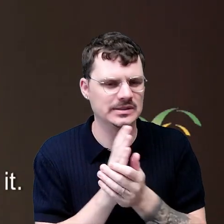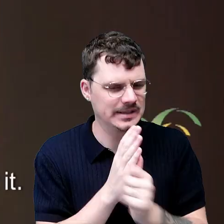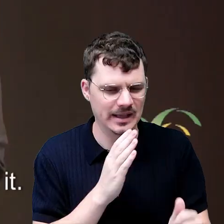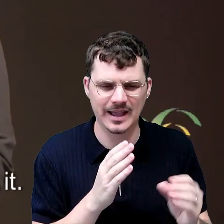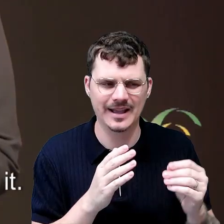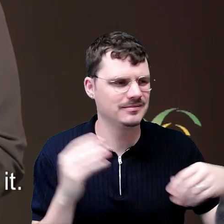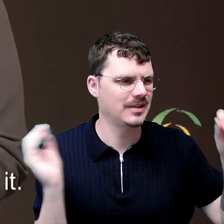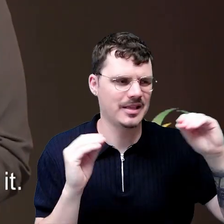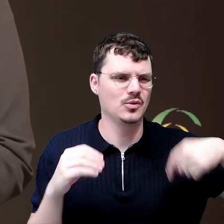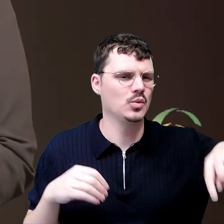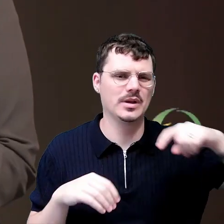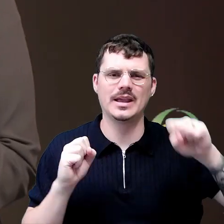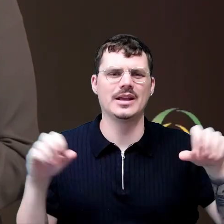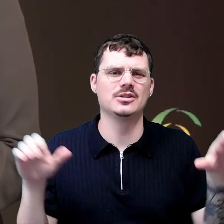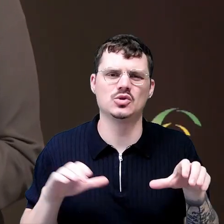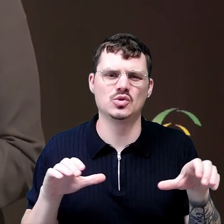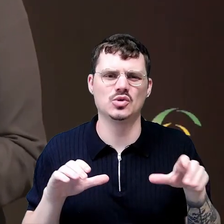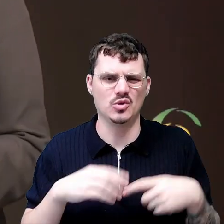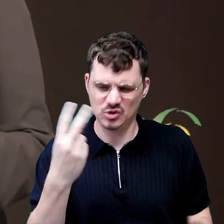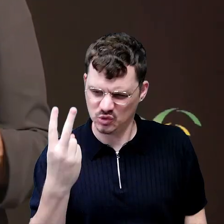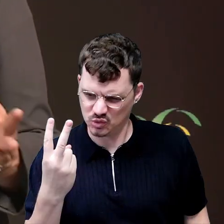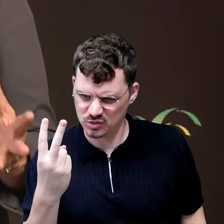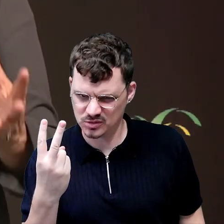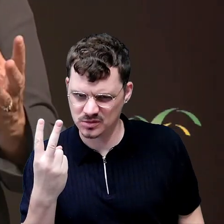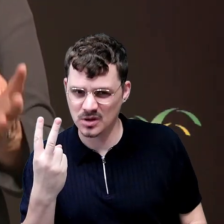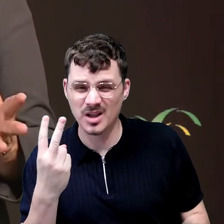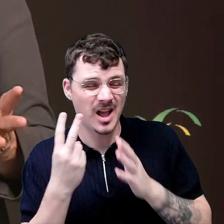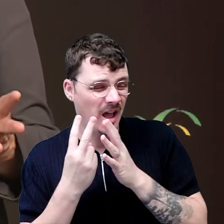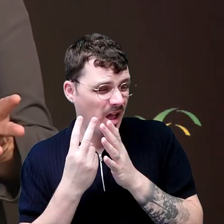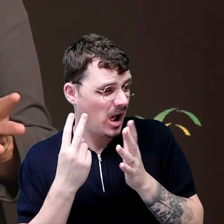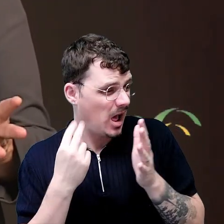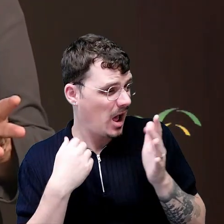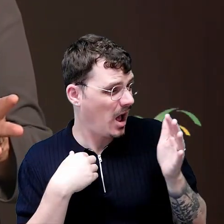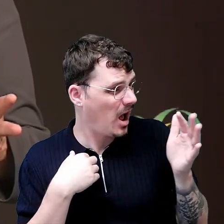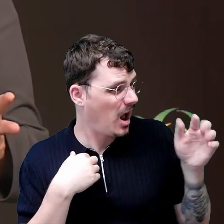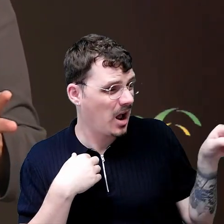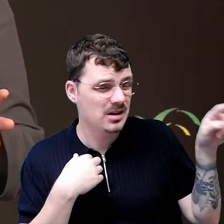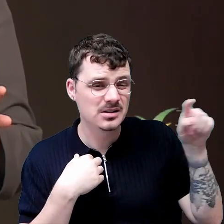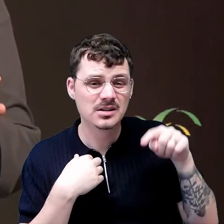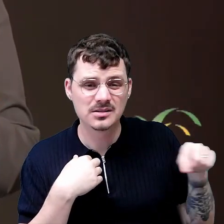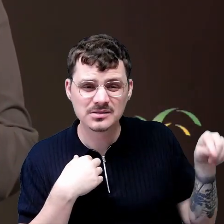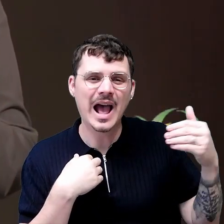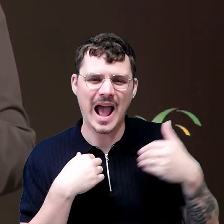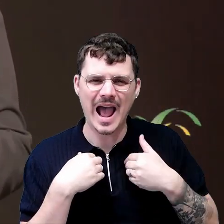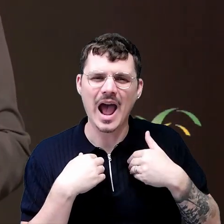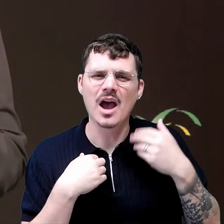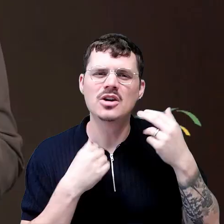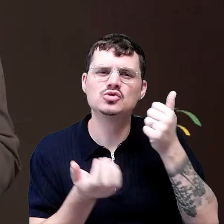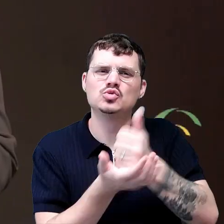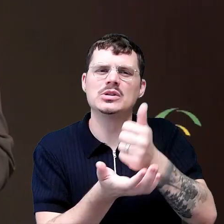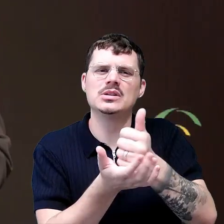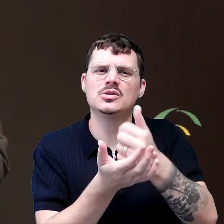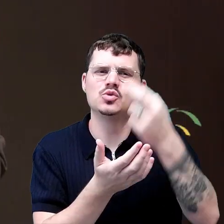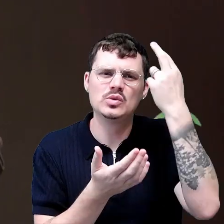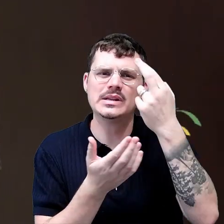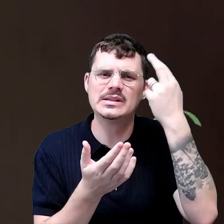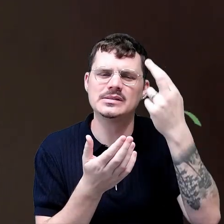nothing anybody could do about it. All the rest of the people have had a treatable